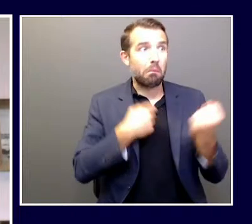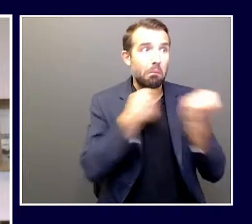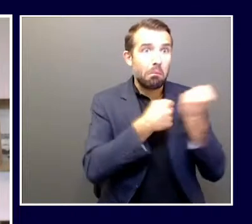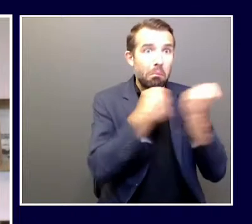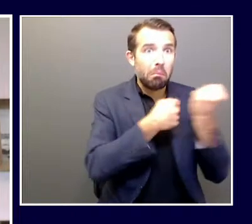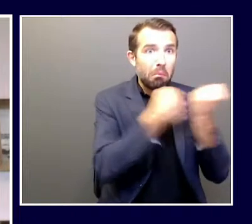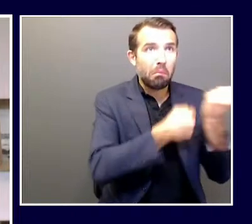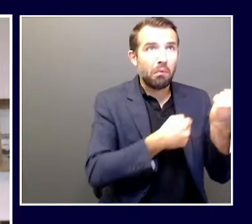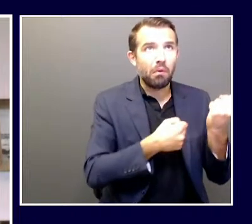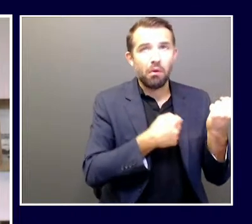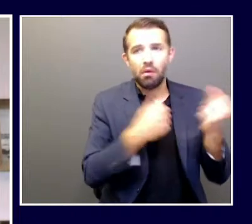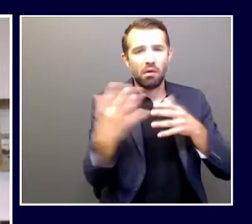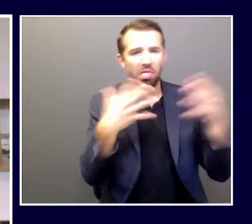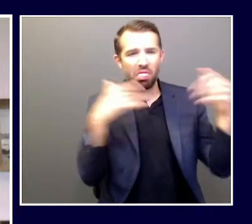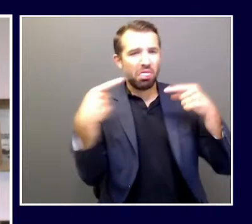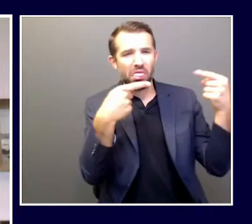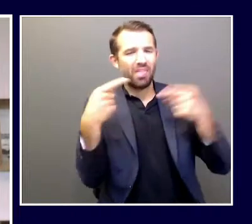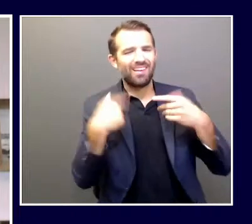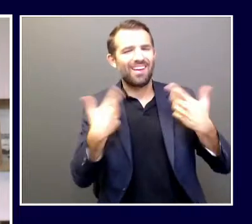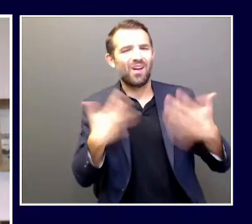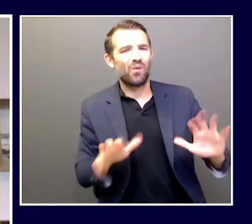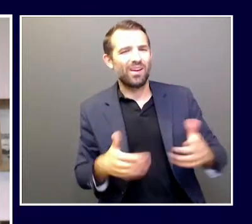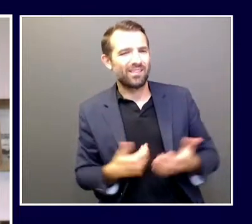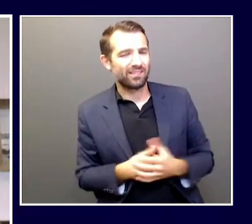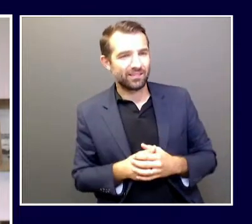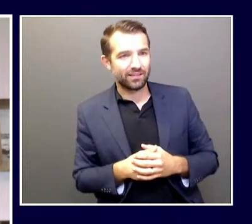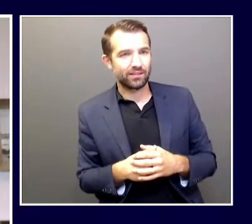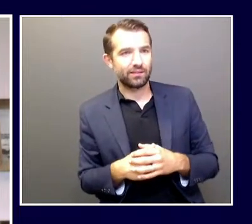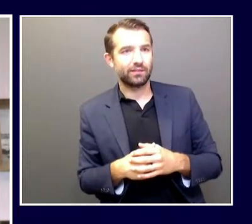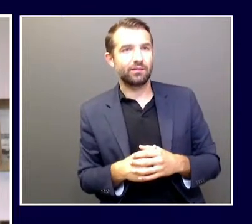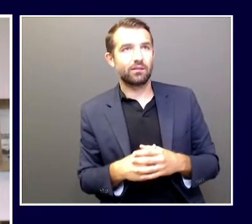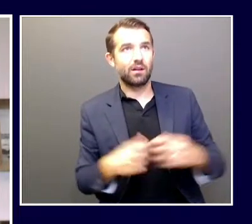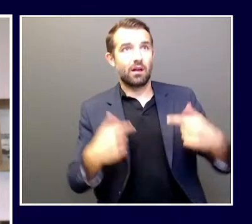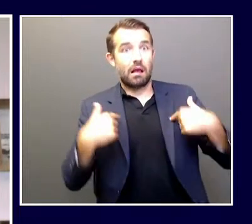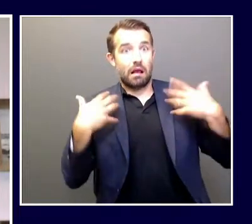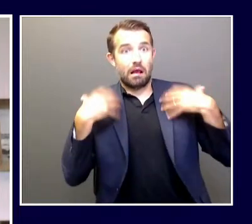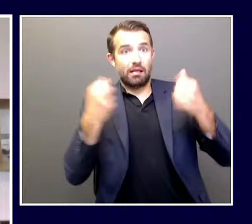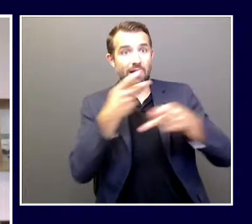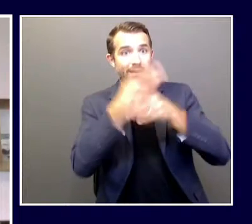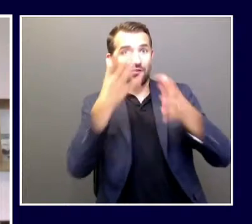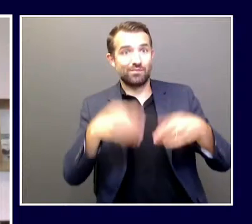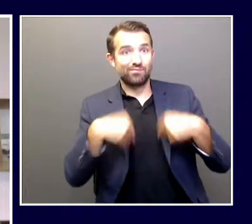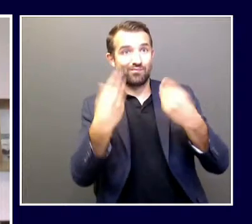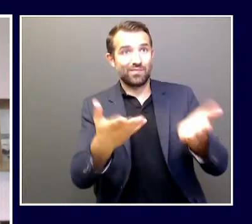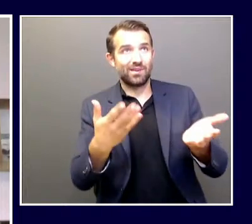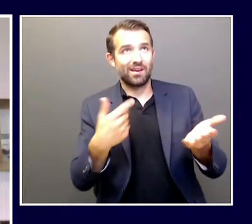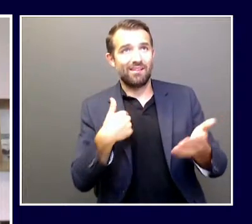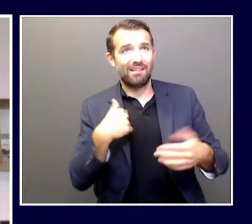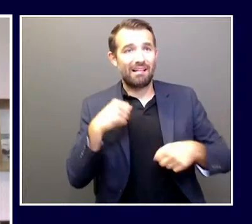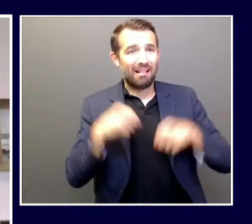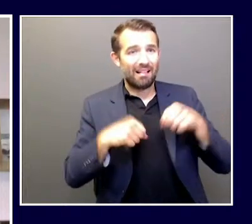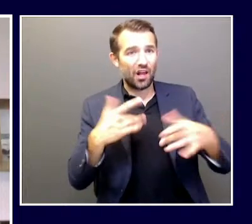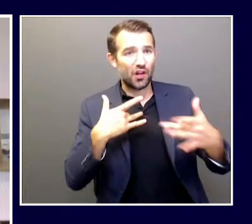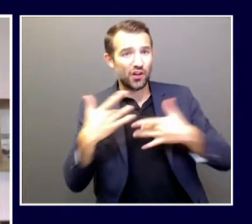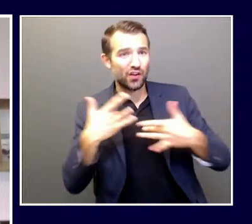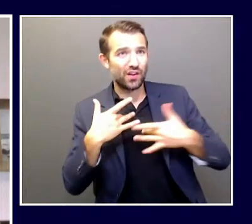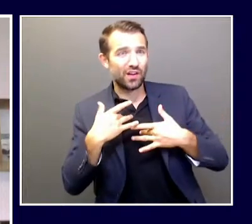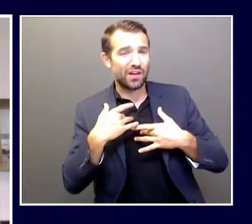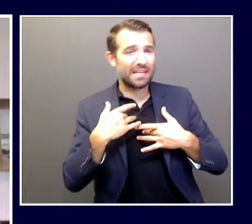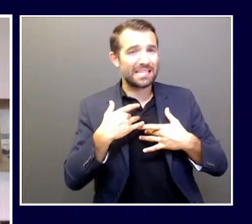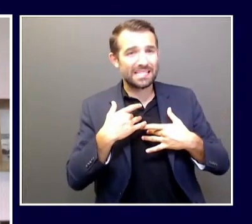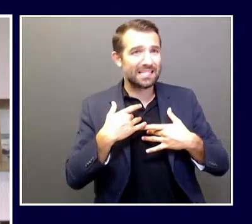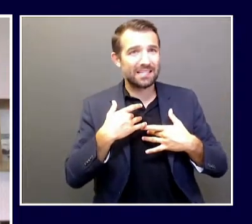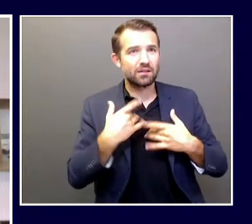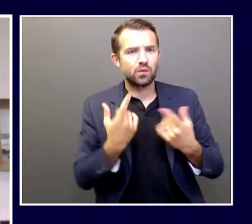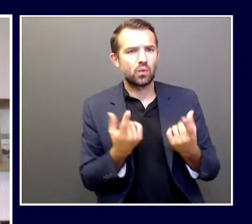providers who have questions, the best thing to do is to touch base with the leadership of the facility that they work in. It's almost